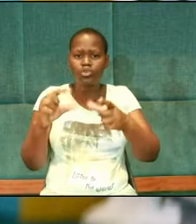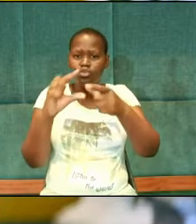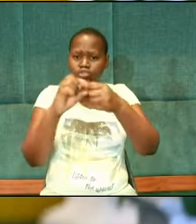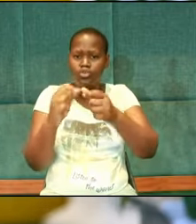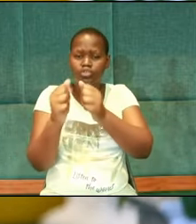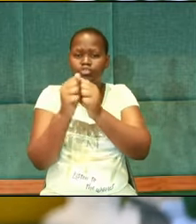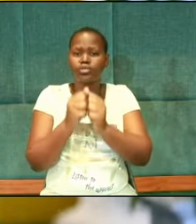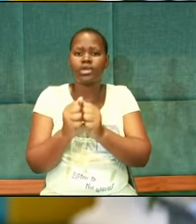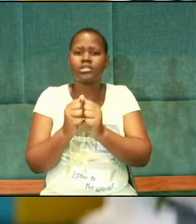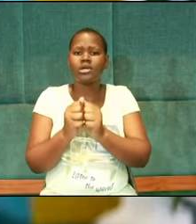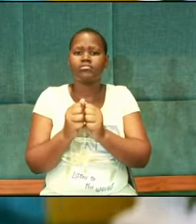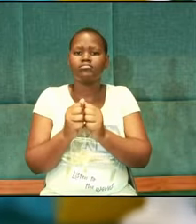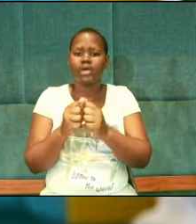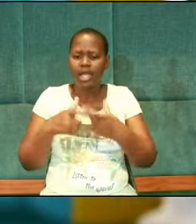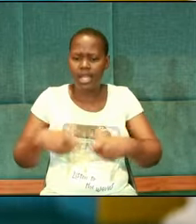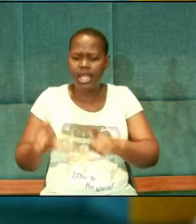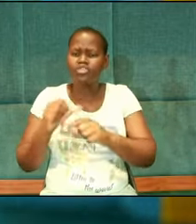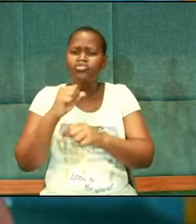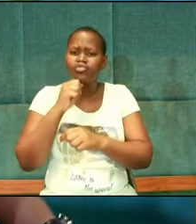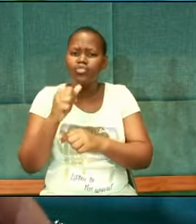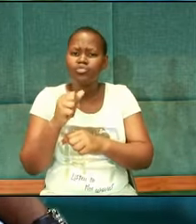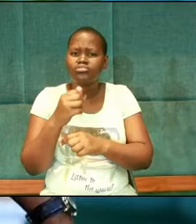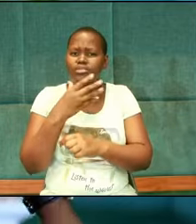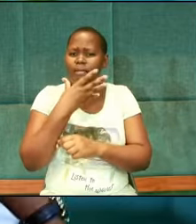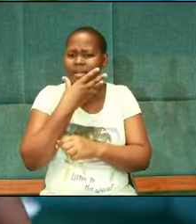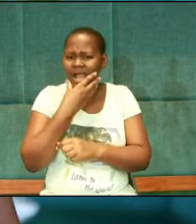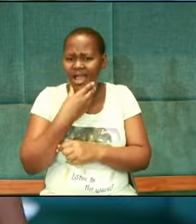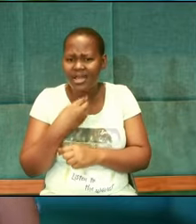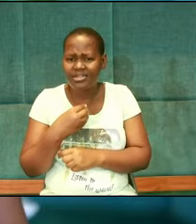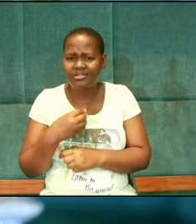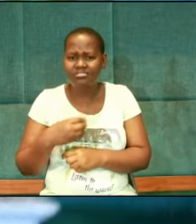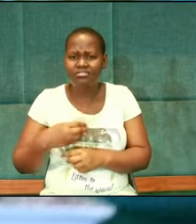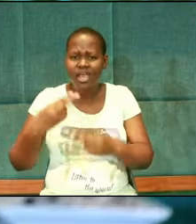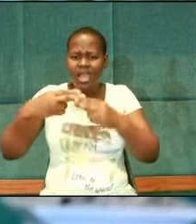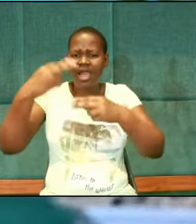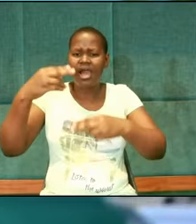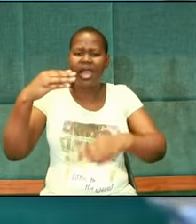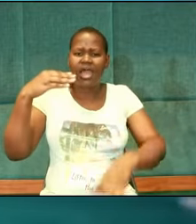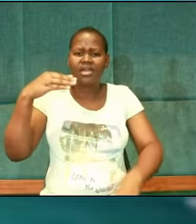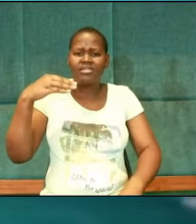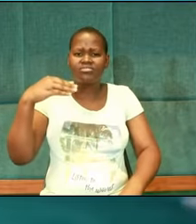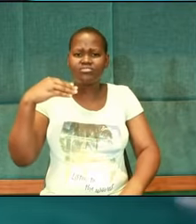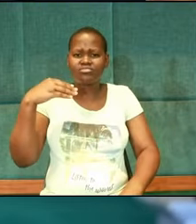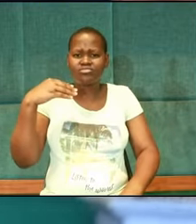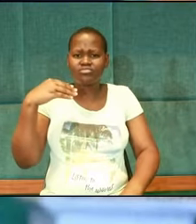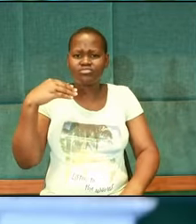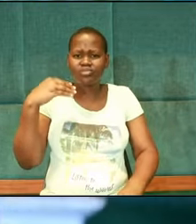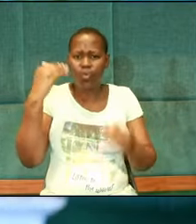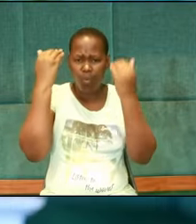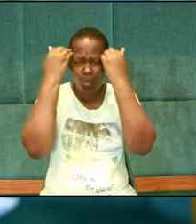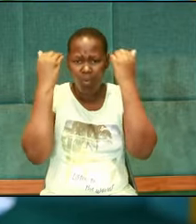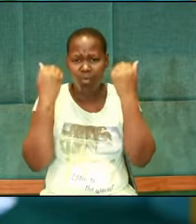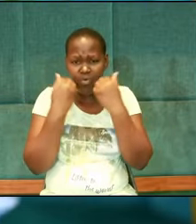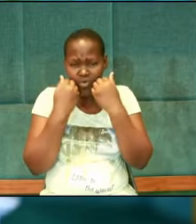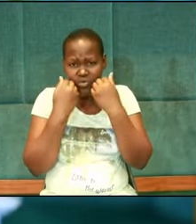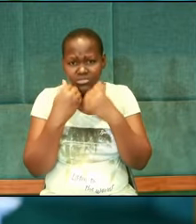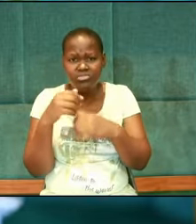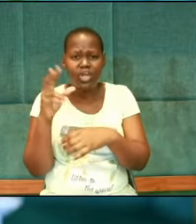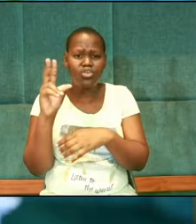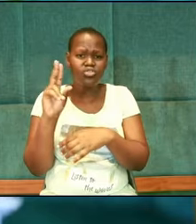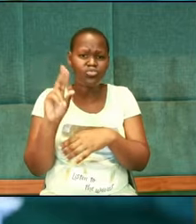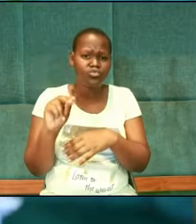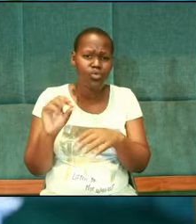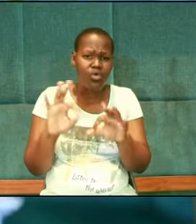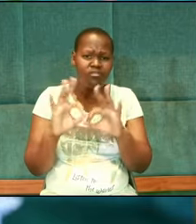court, no Supreme Court, no High Court, no church committee, no family, they are